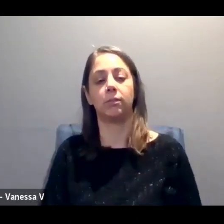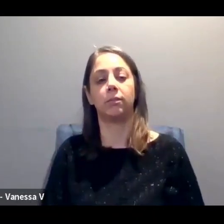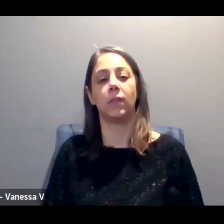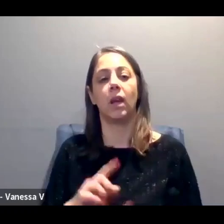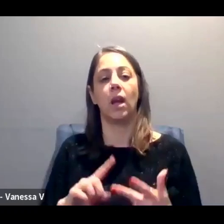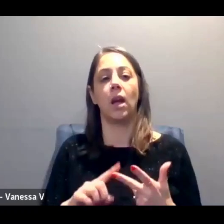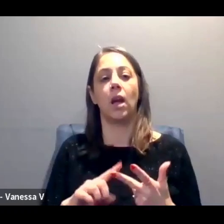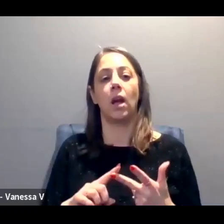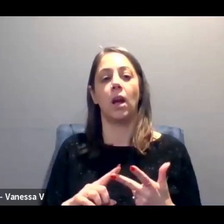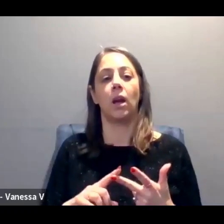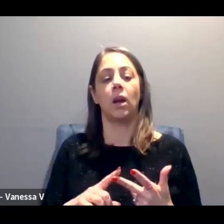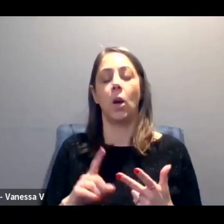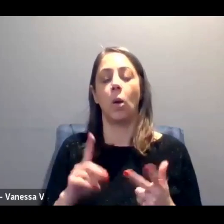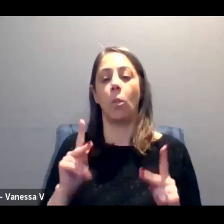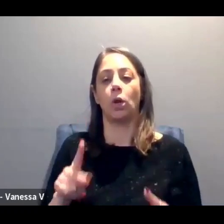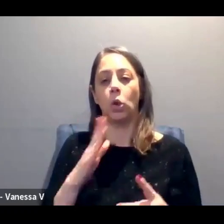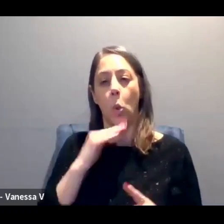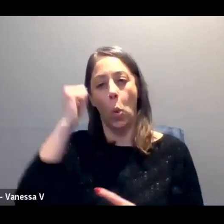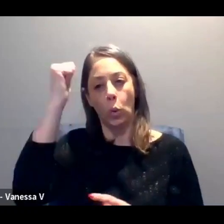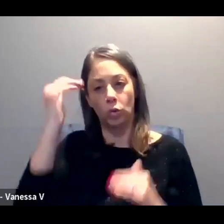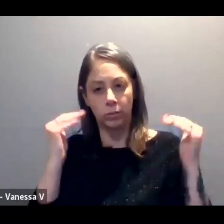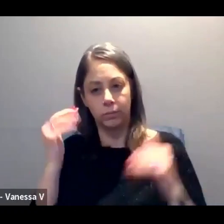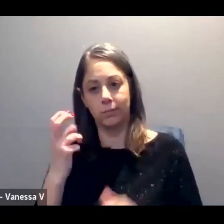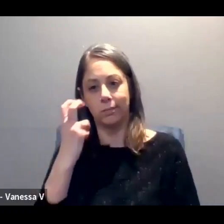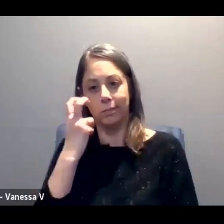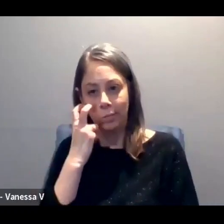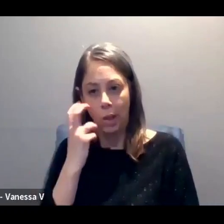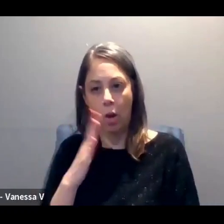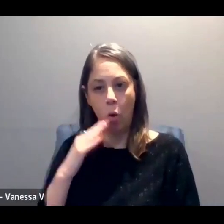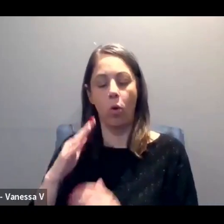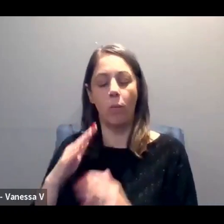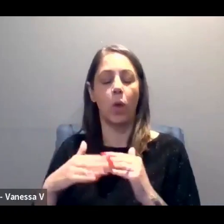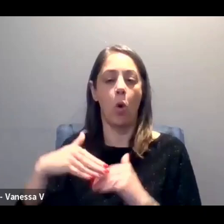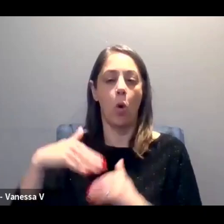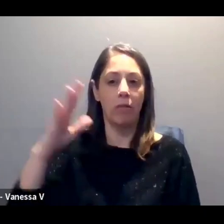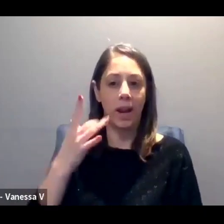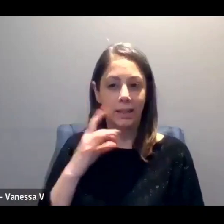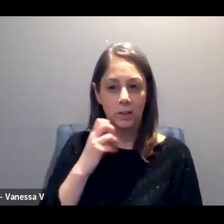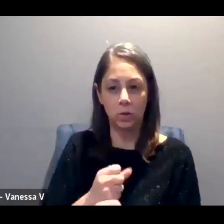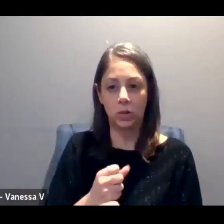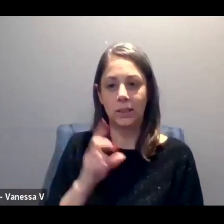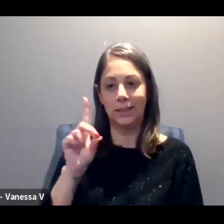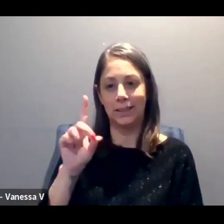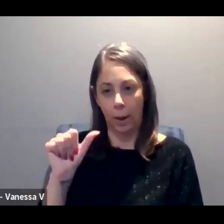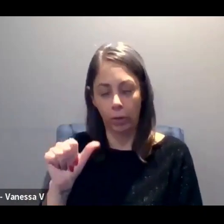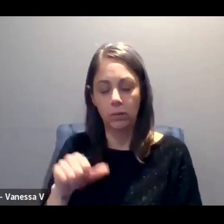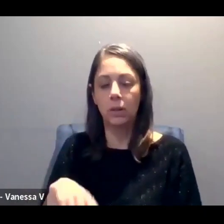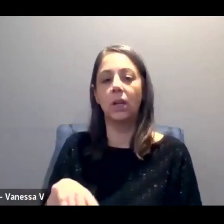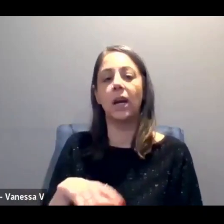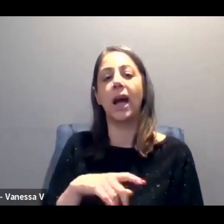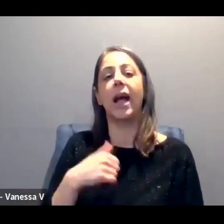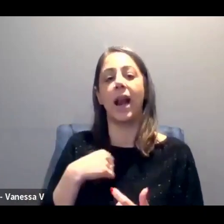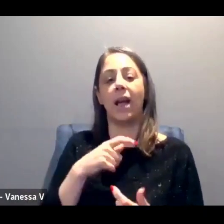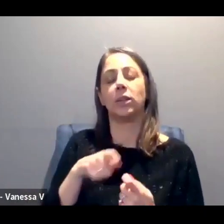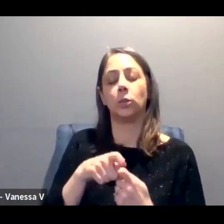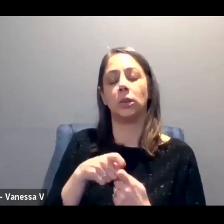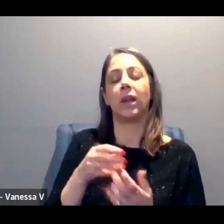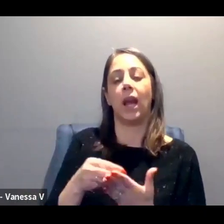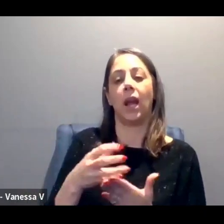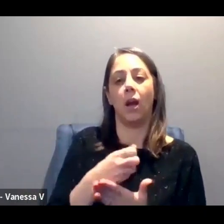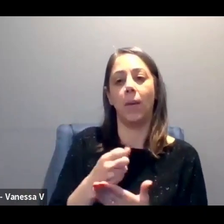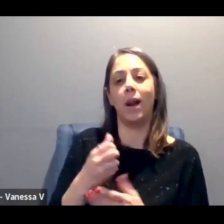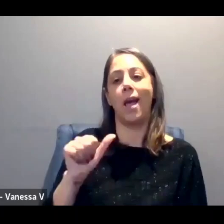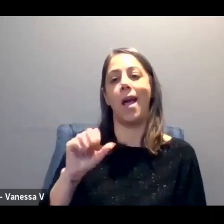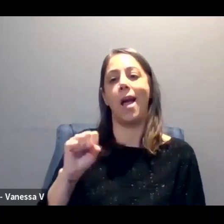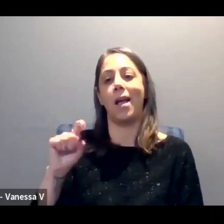must be older adult, blind, over 18, and disabled, and meet specific income and asset guidelines. And again,